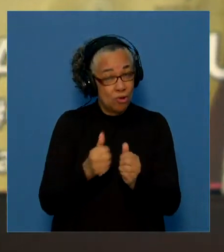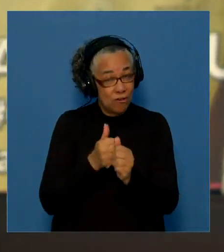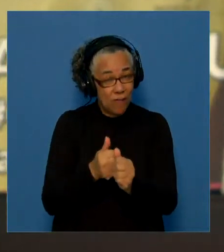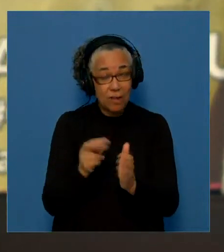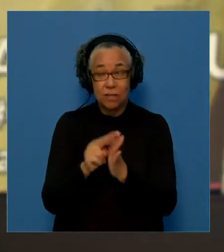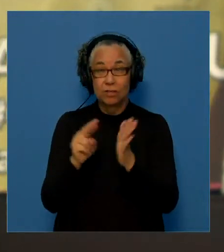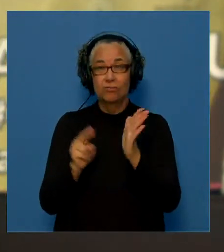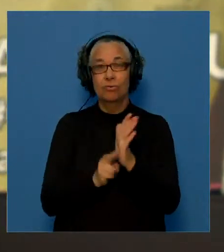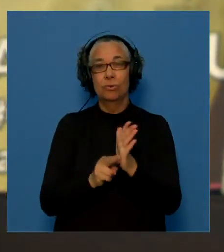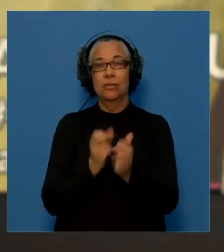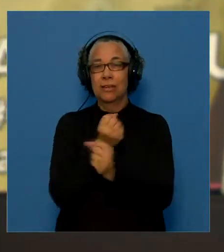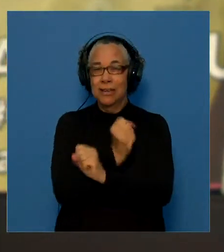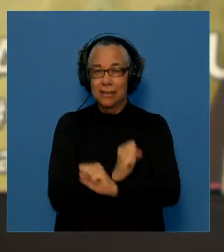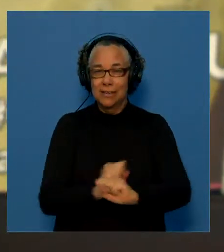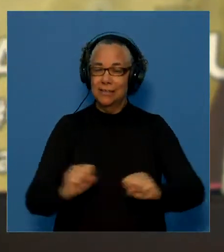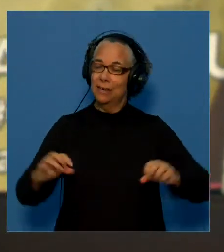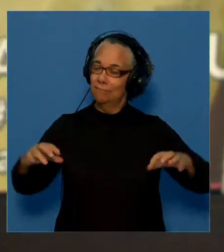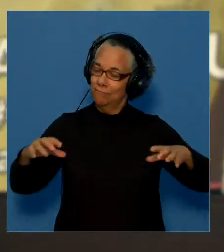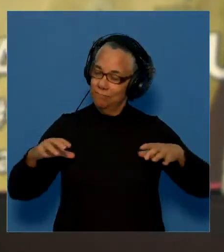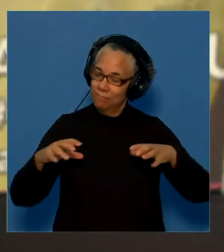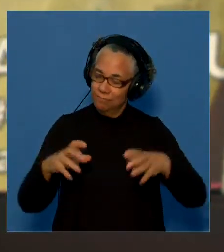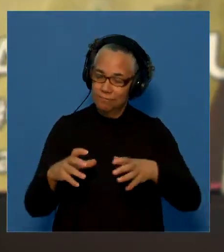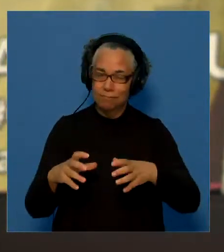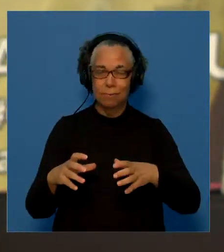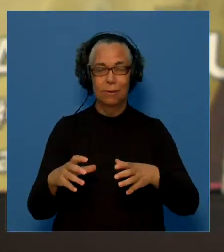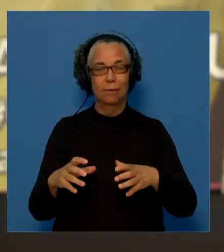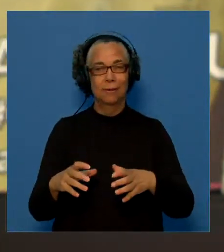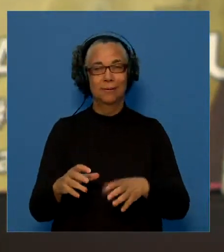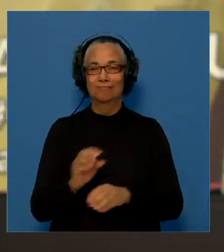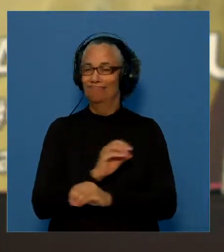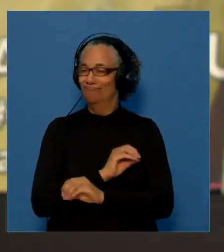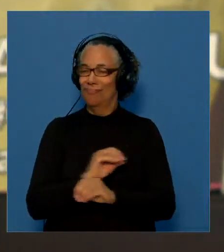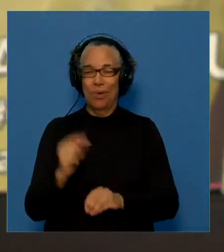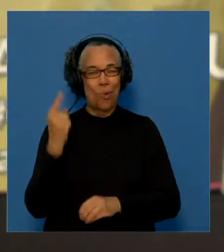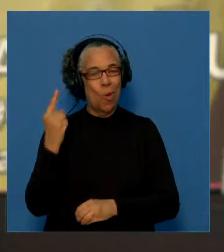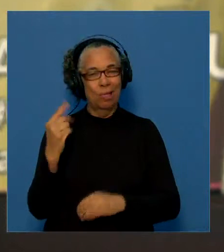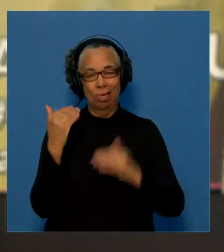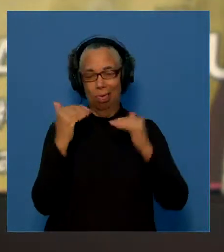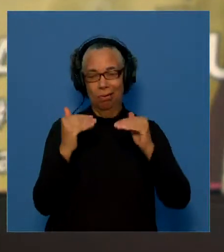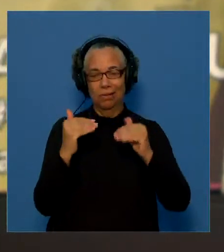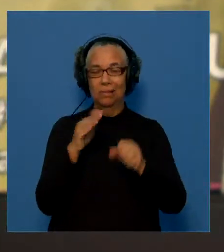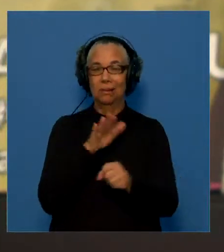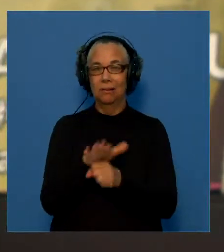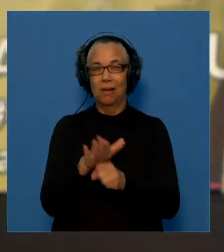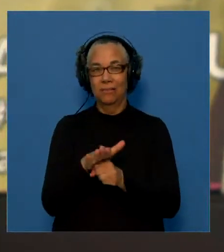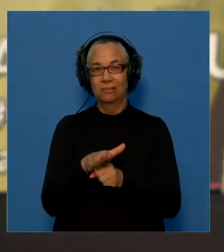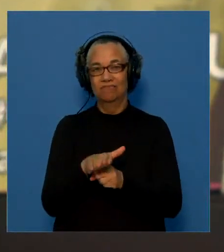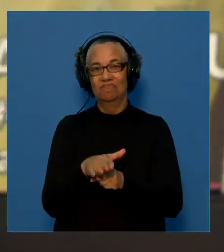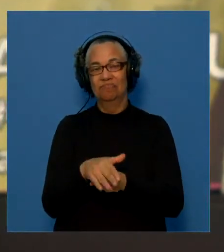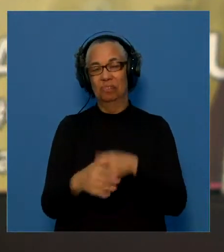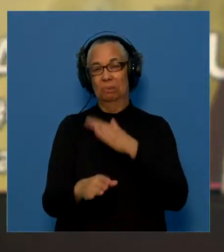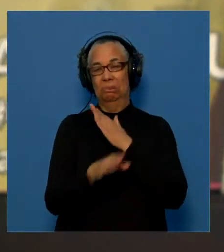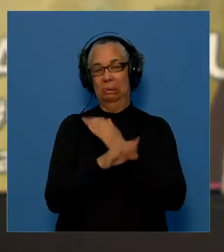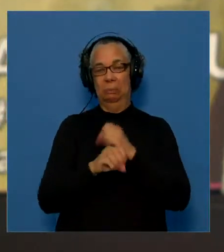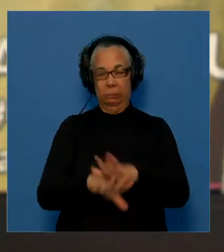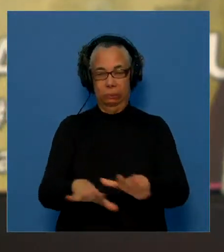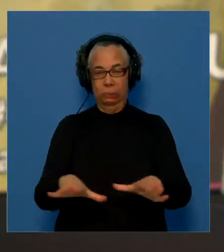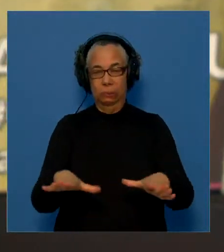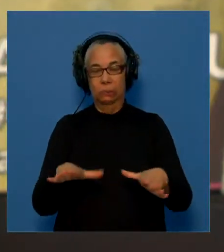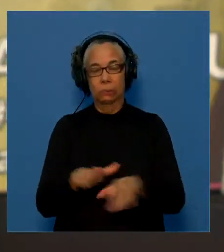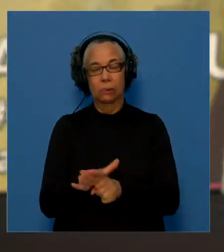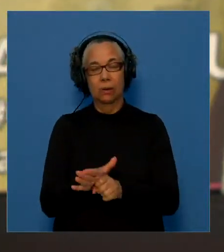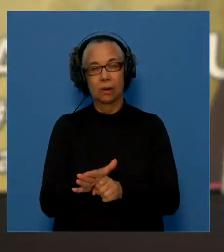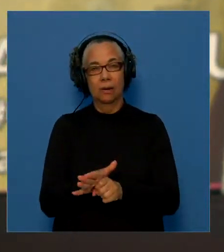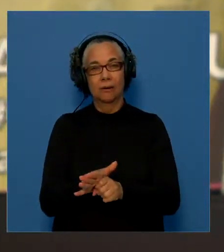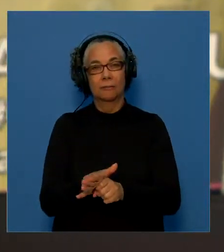the safer your gatherings will be. No one measure is enough to prevent the spread of COVID-19. I would also like to